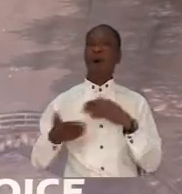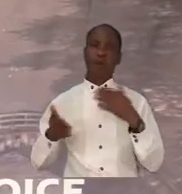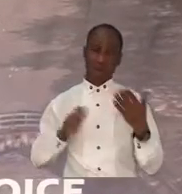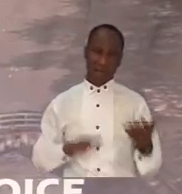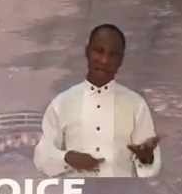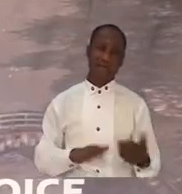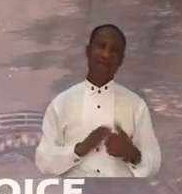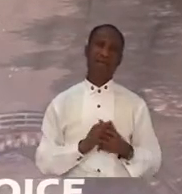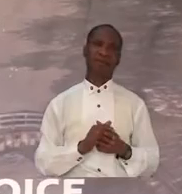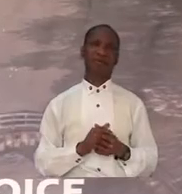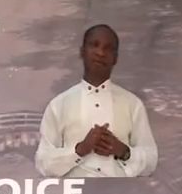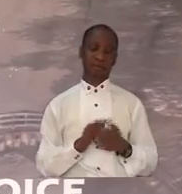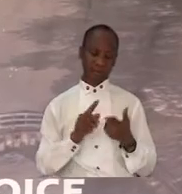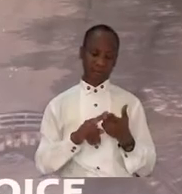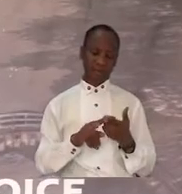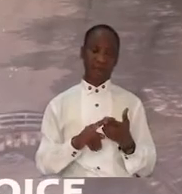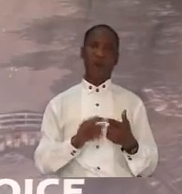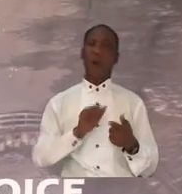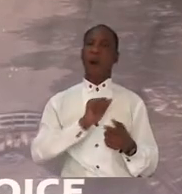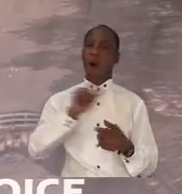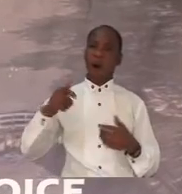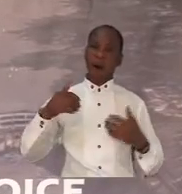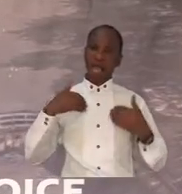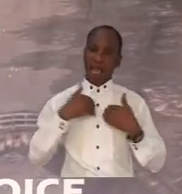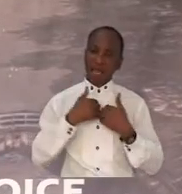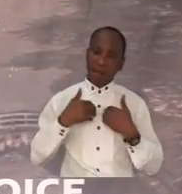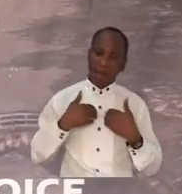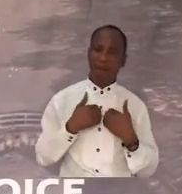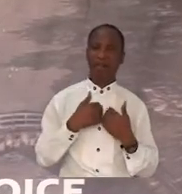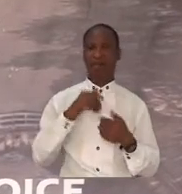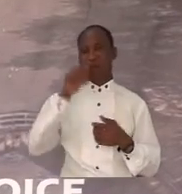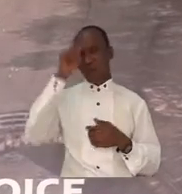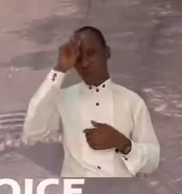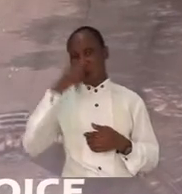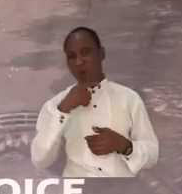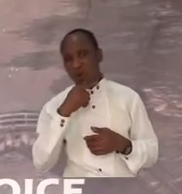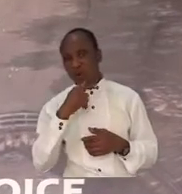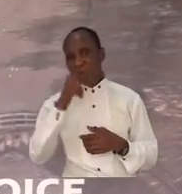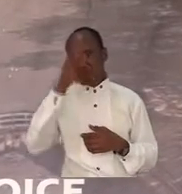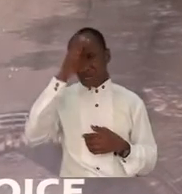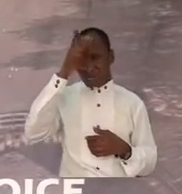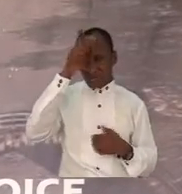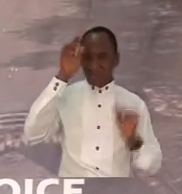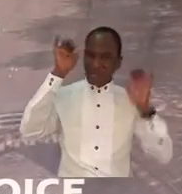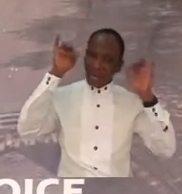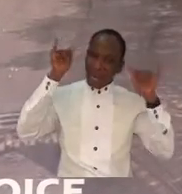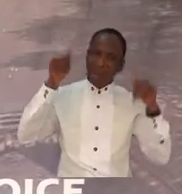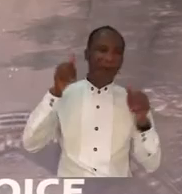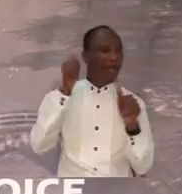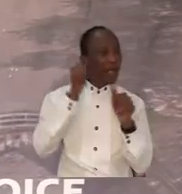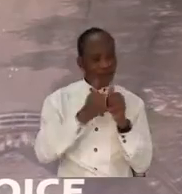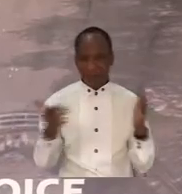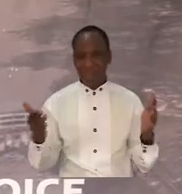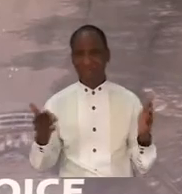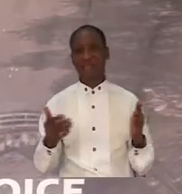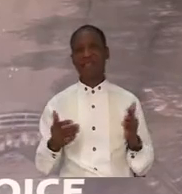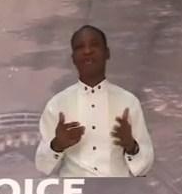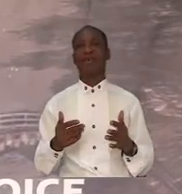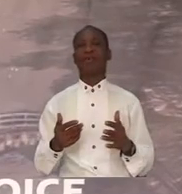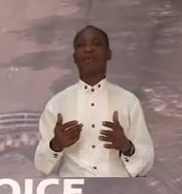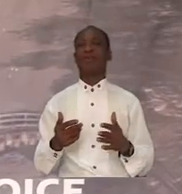bewu afa emmoa anantwie enwan mrekire and Kukwa and Hanun Kosia be